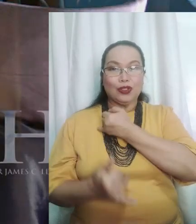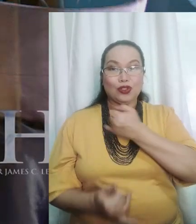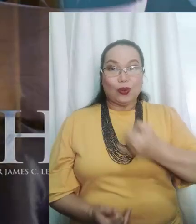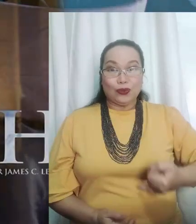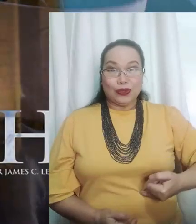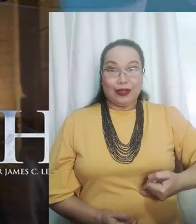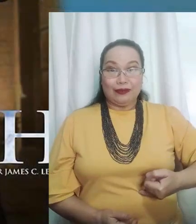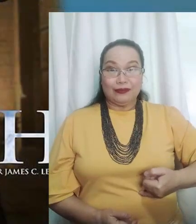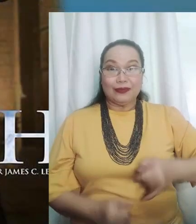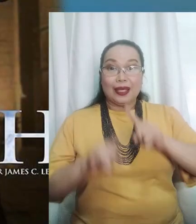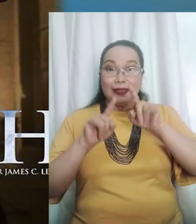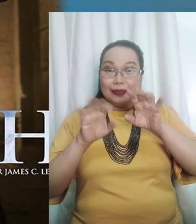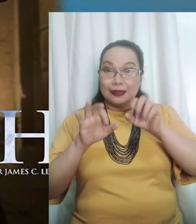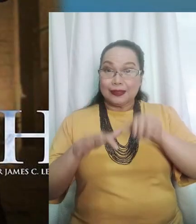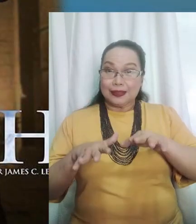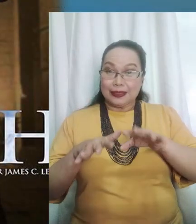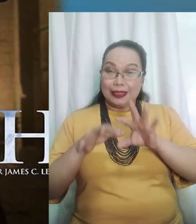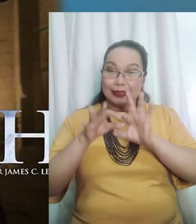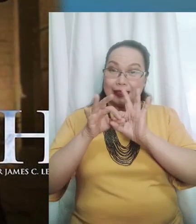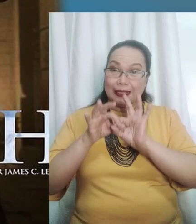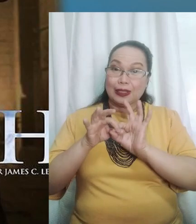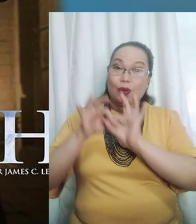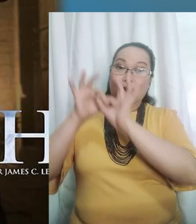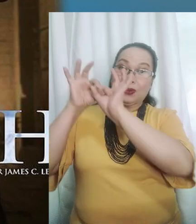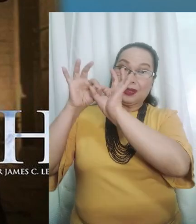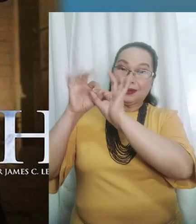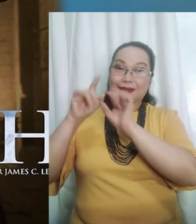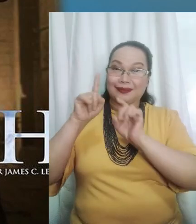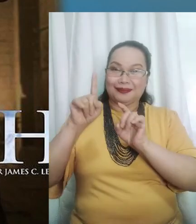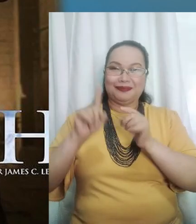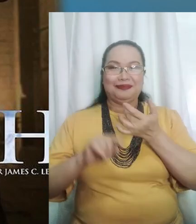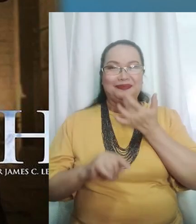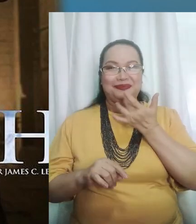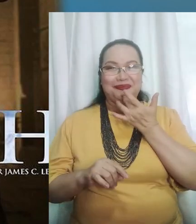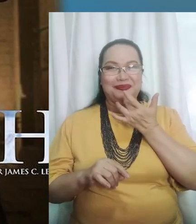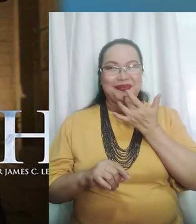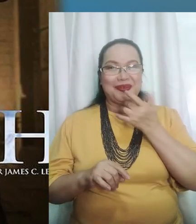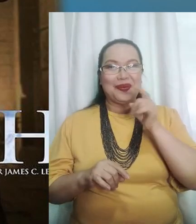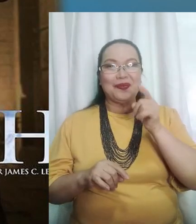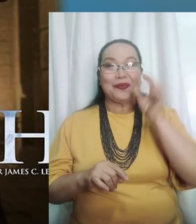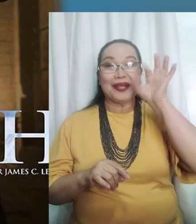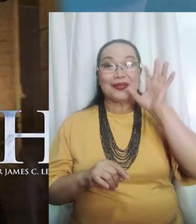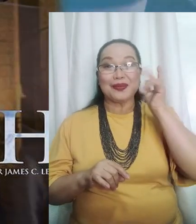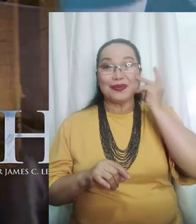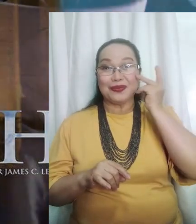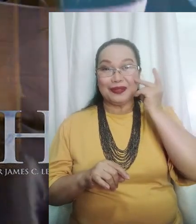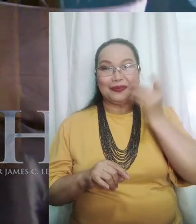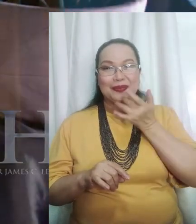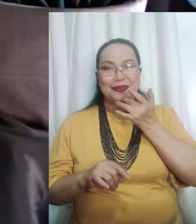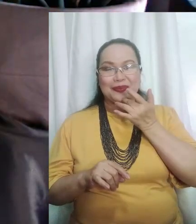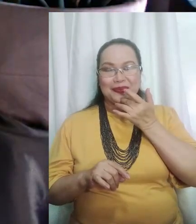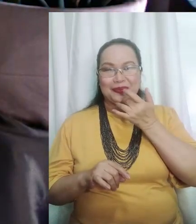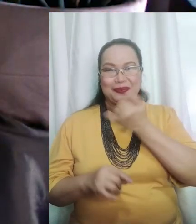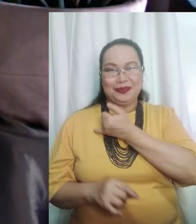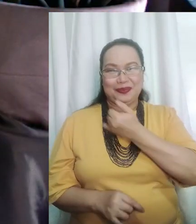Joseph, the tested connection. One of my favorite Bible characters, sa totoo lang, no?